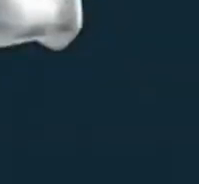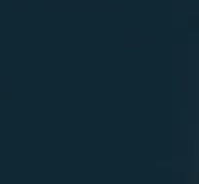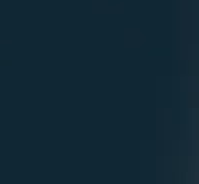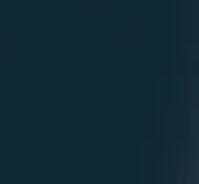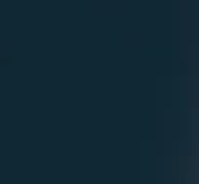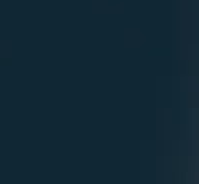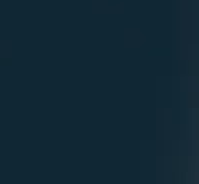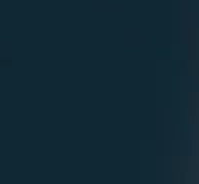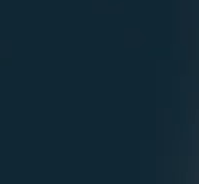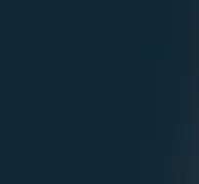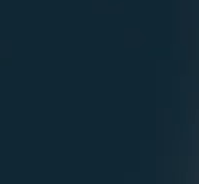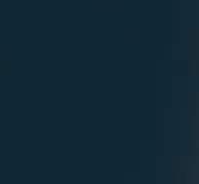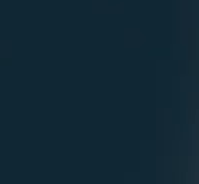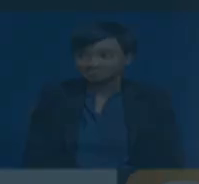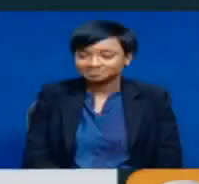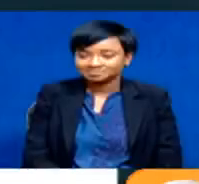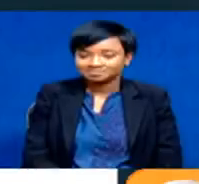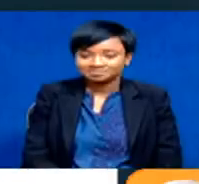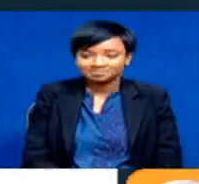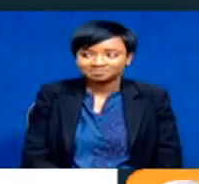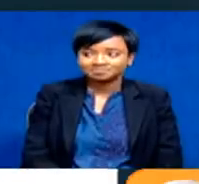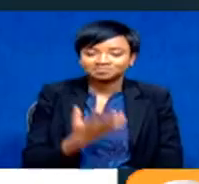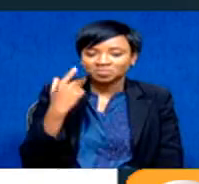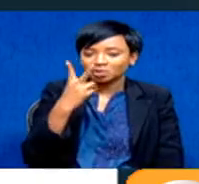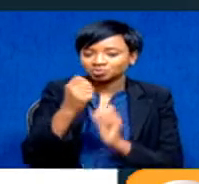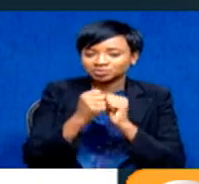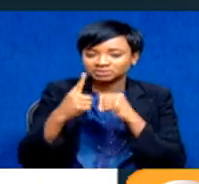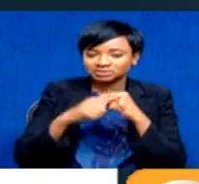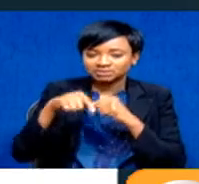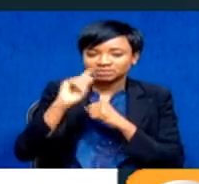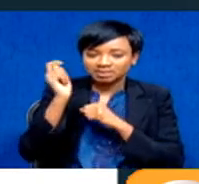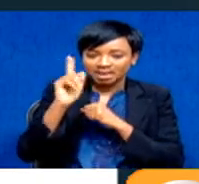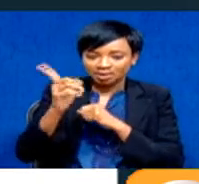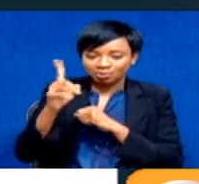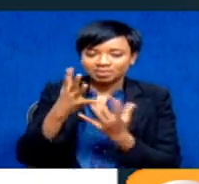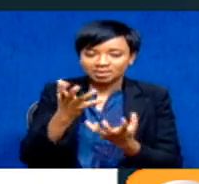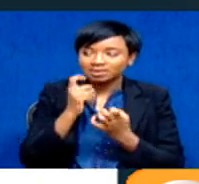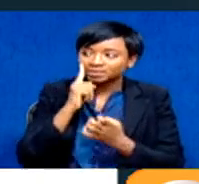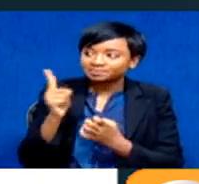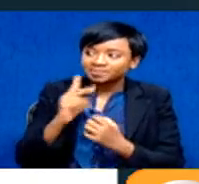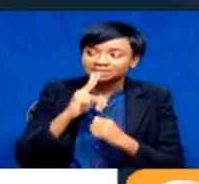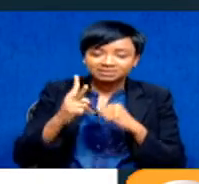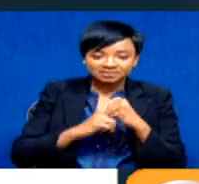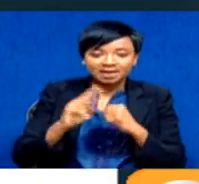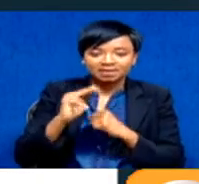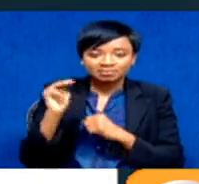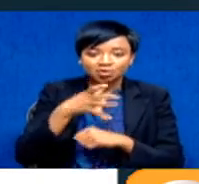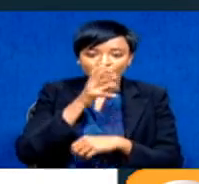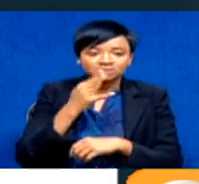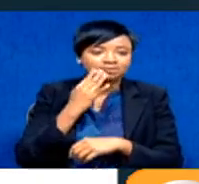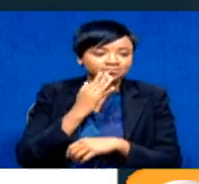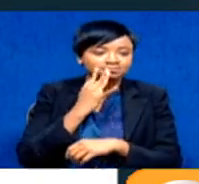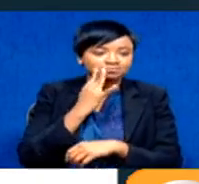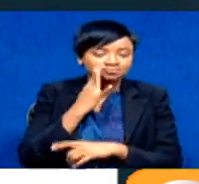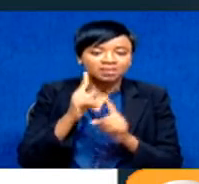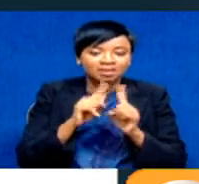In 2016, Nairobi required over 700 million liters of water every single day, but